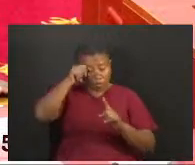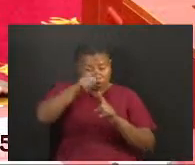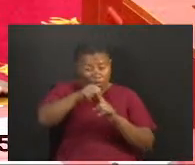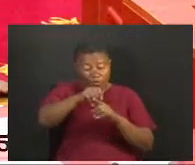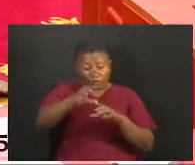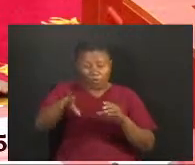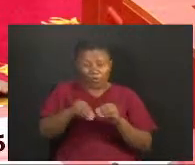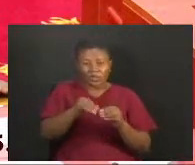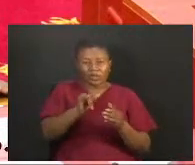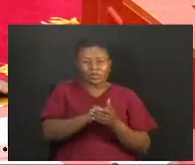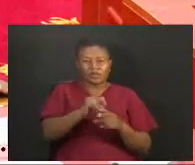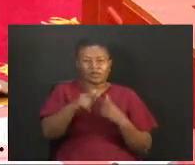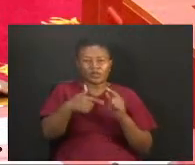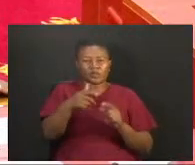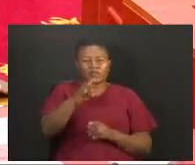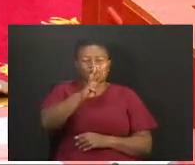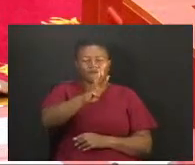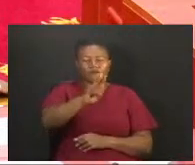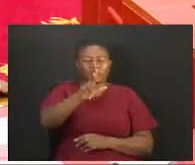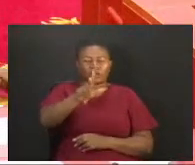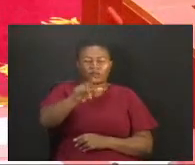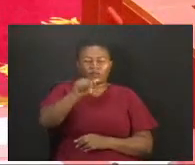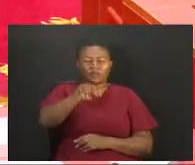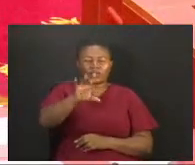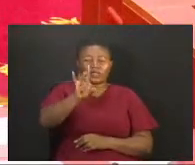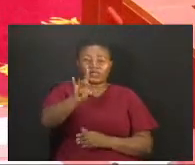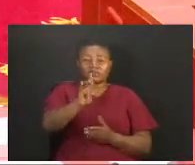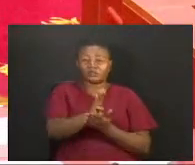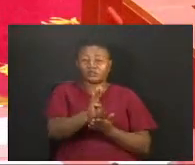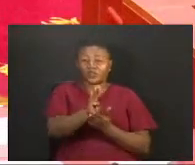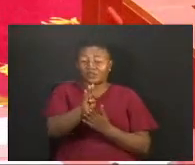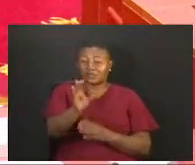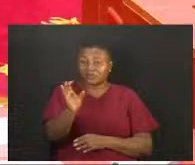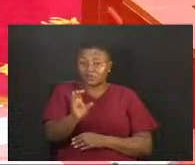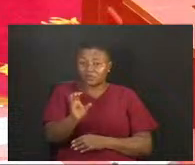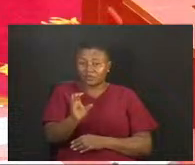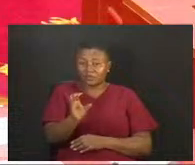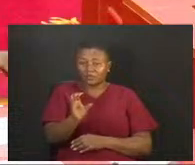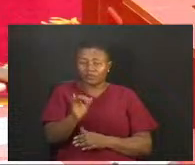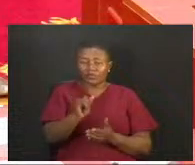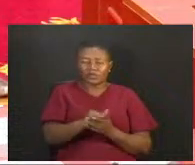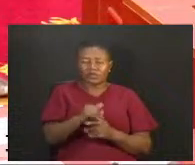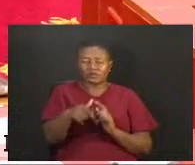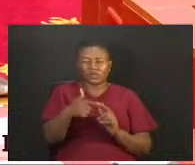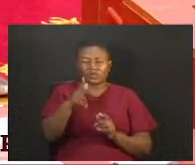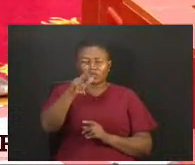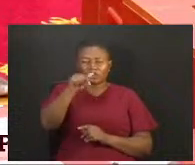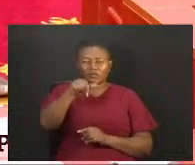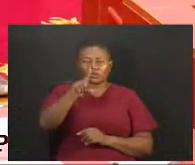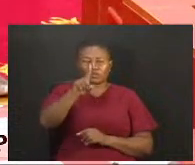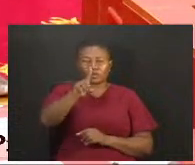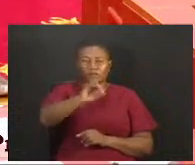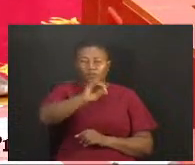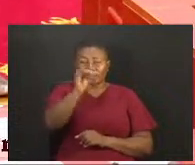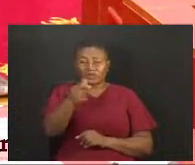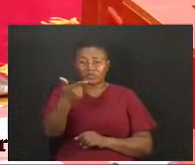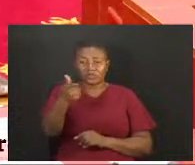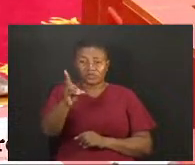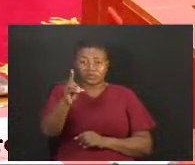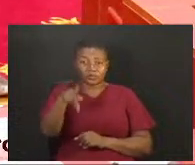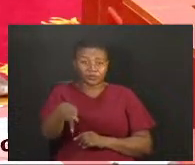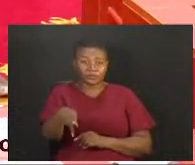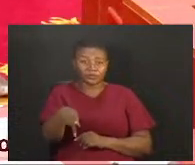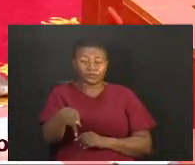a deficit of 43.8 billion Ghana cedis, equivalent to 3.1% of GDP.